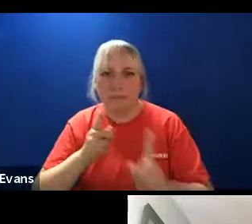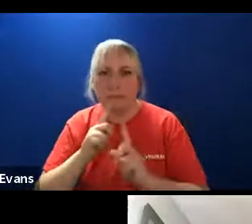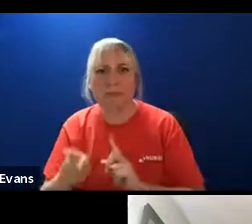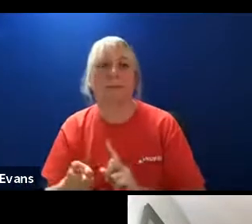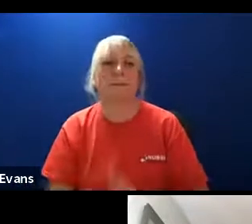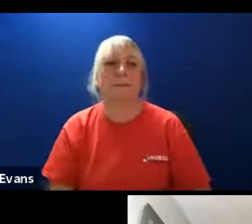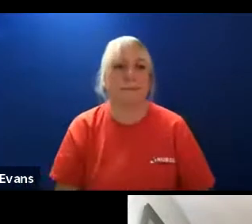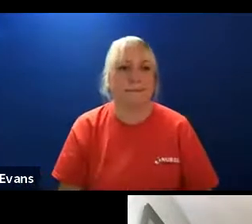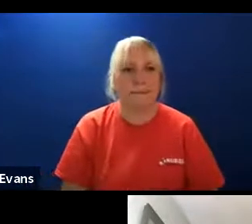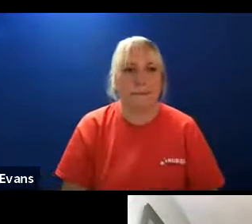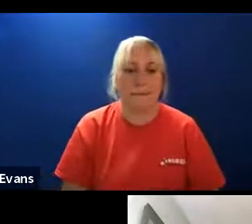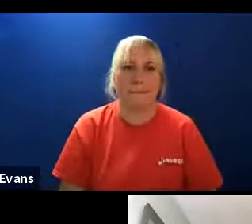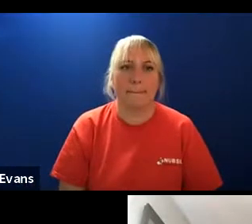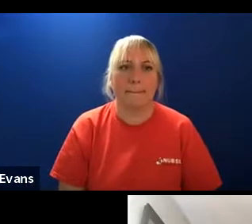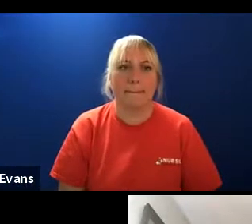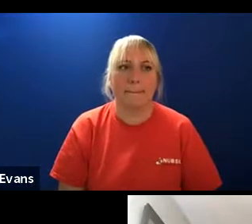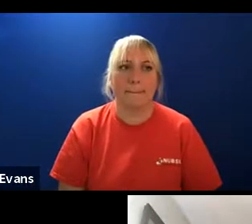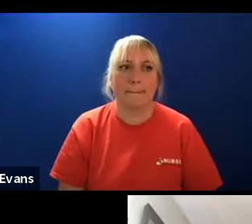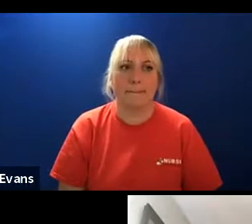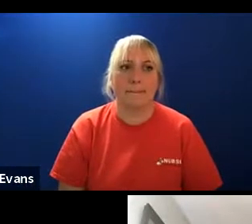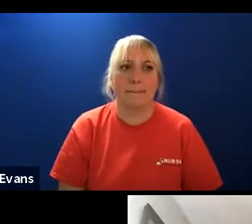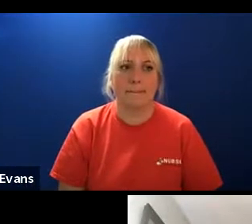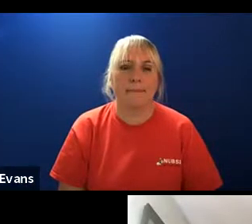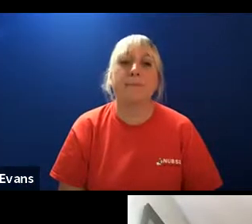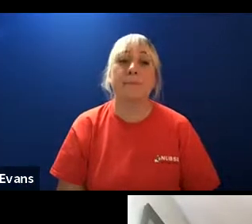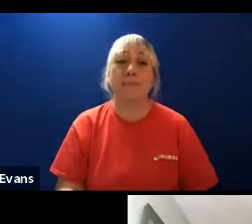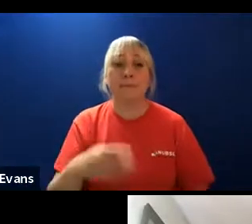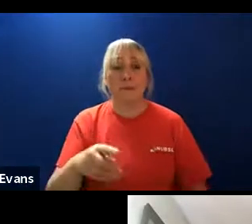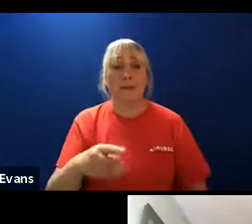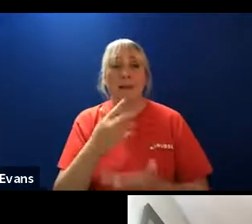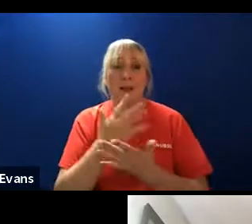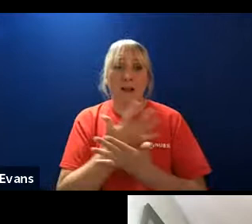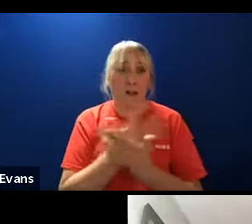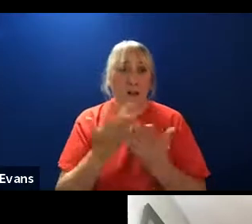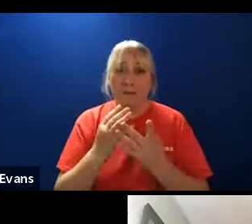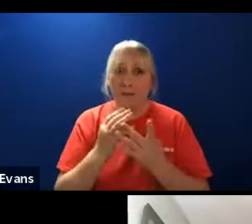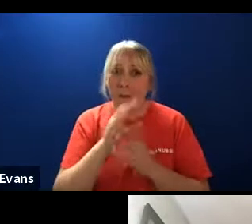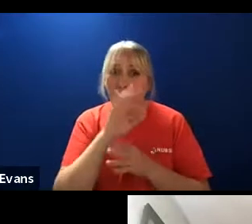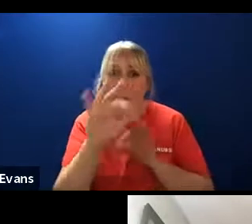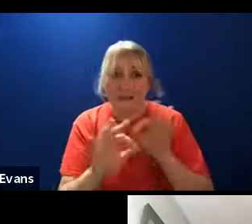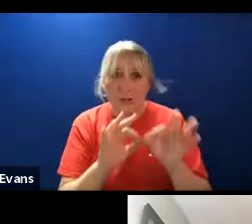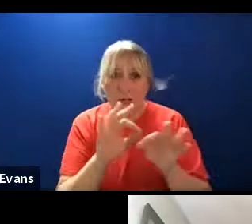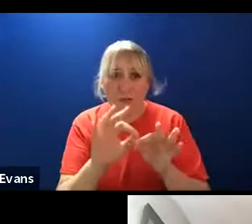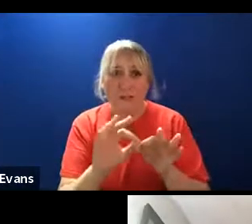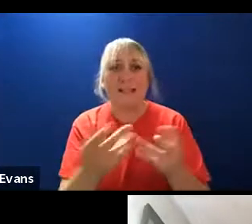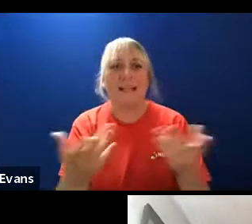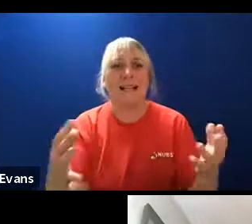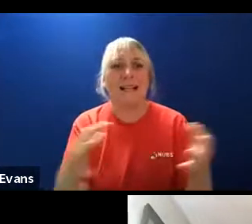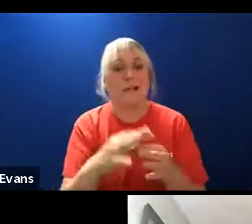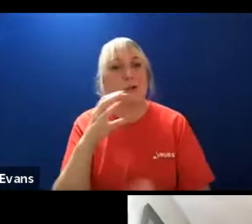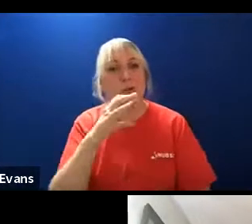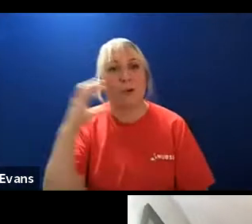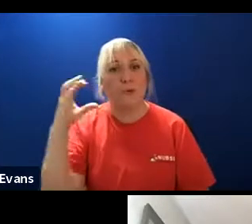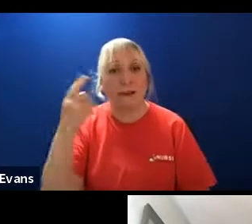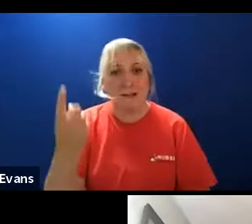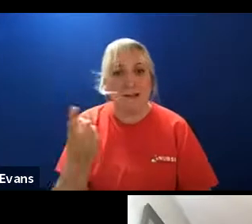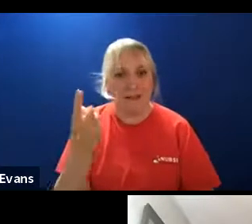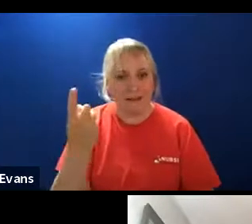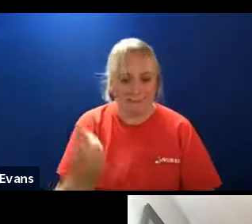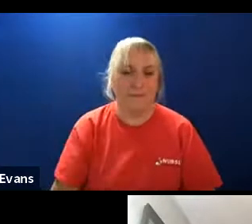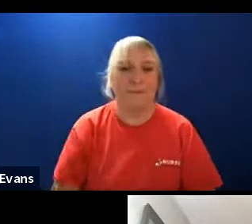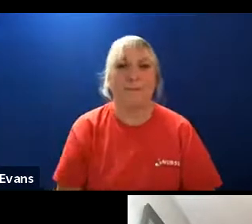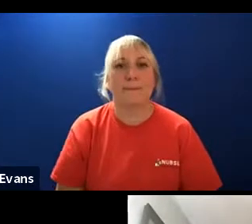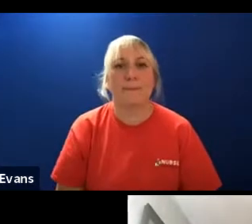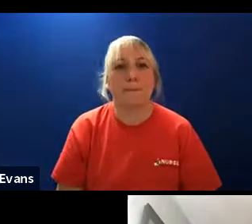So the first set I want to put, we've had a number of questions around Cuba that have been posed by people. So to give you just